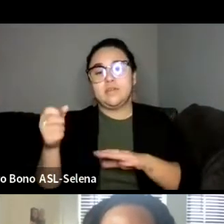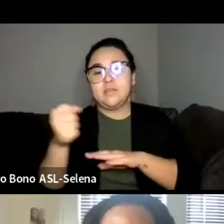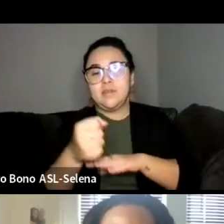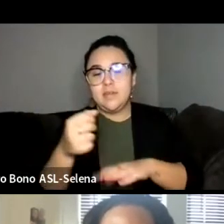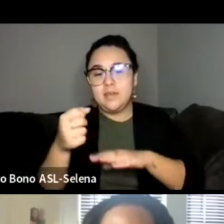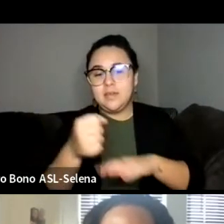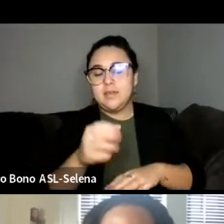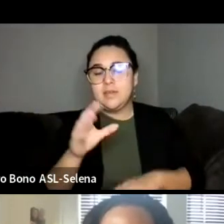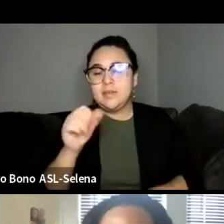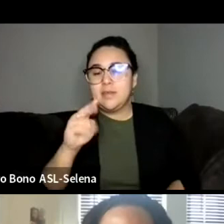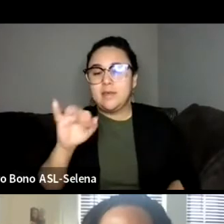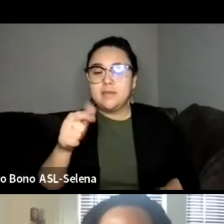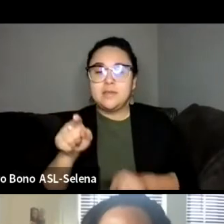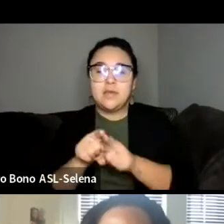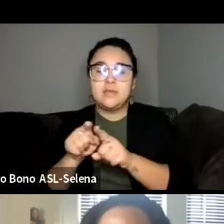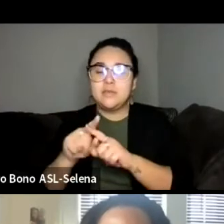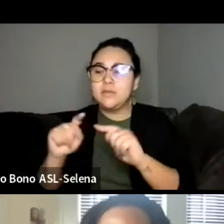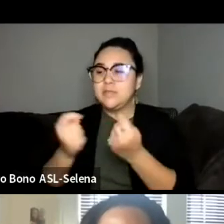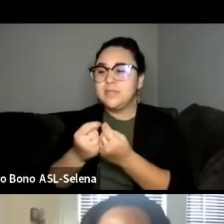for childcare.